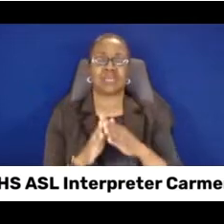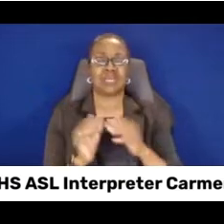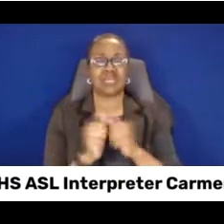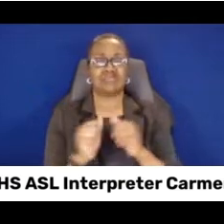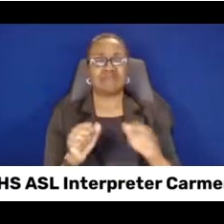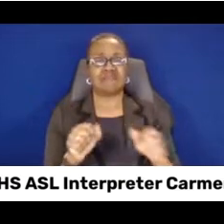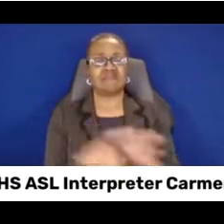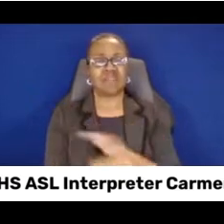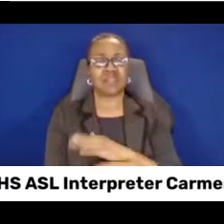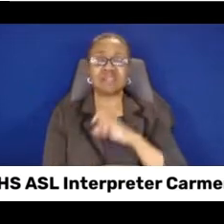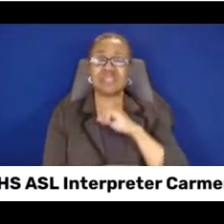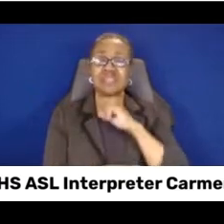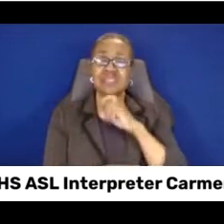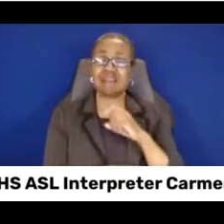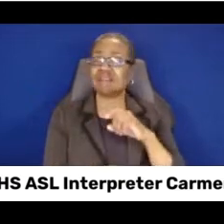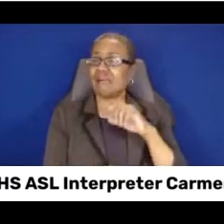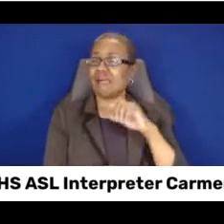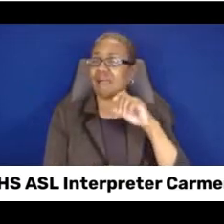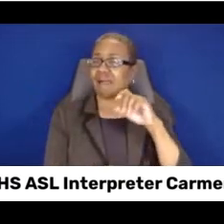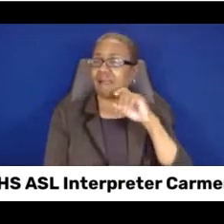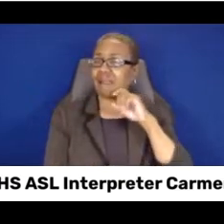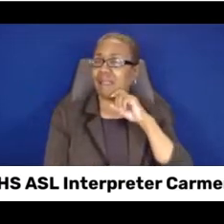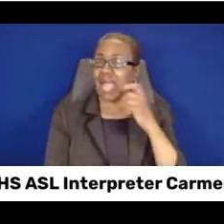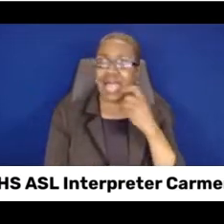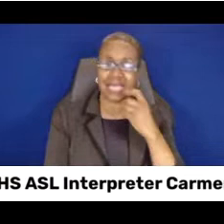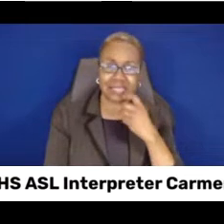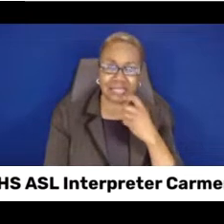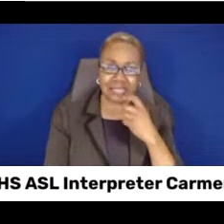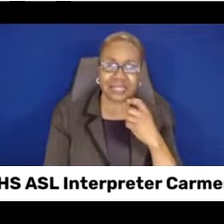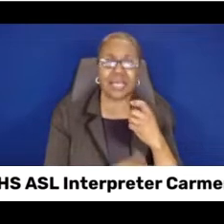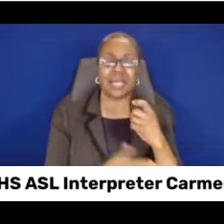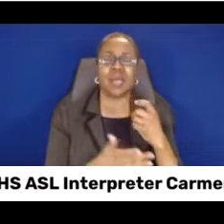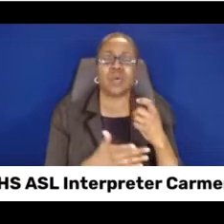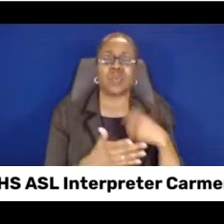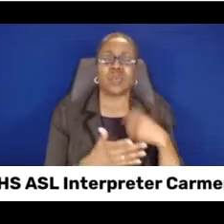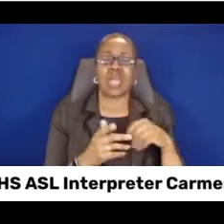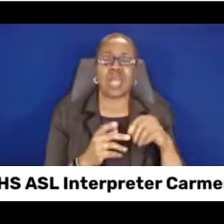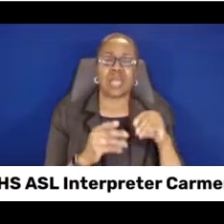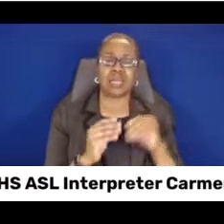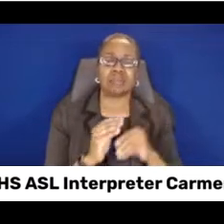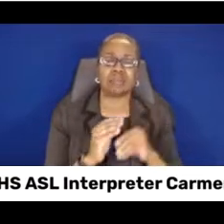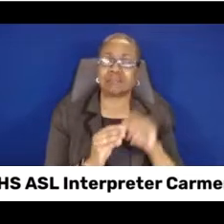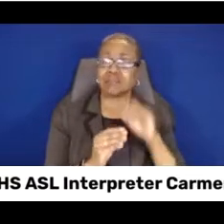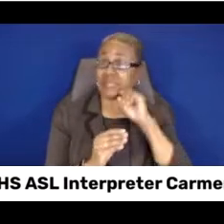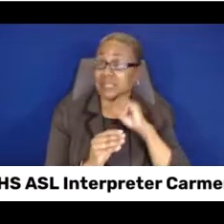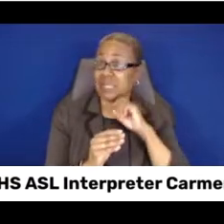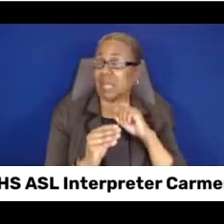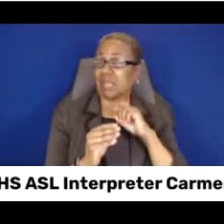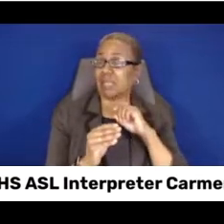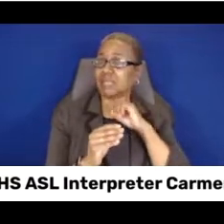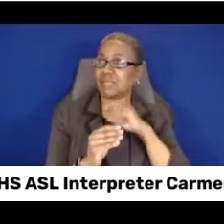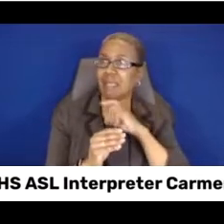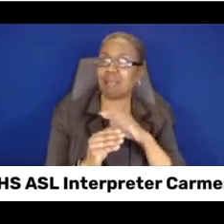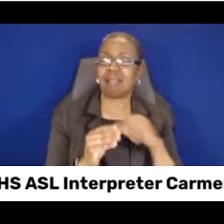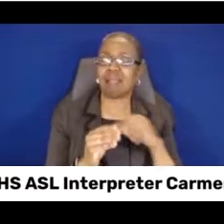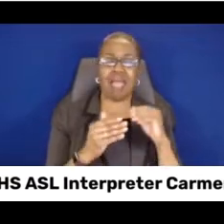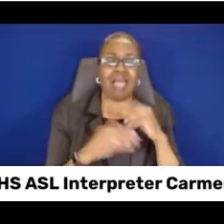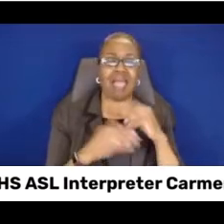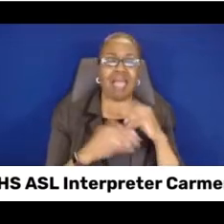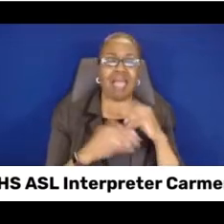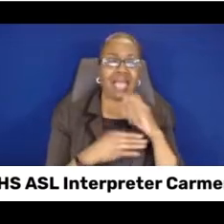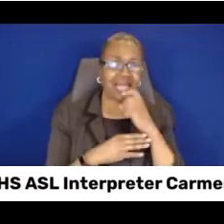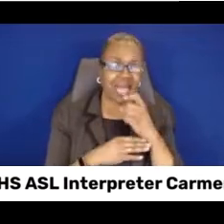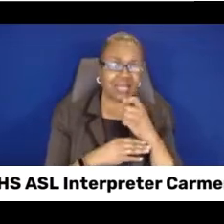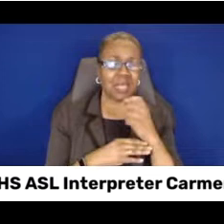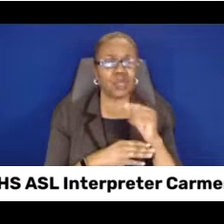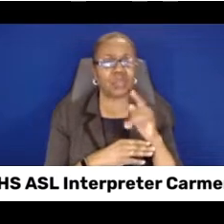We explore the connections between nature, health, and growing new roots. On the north side, newly arrived refugees bring